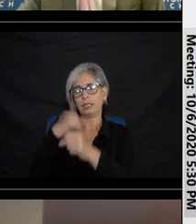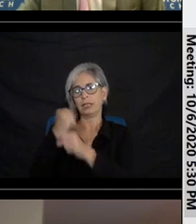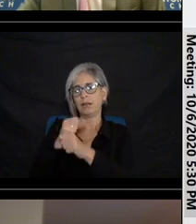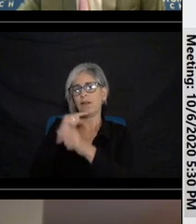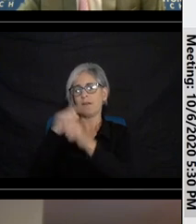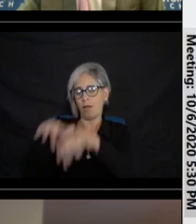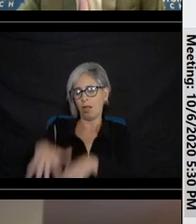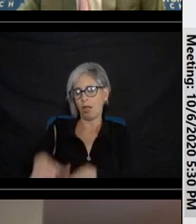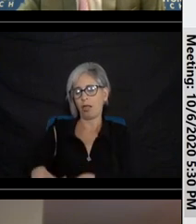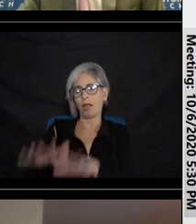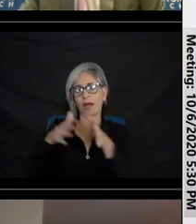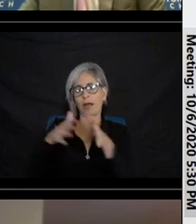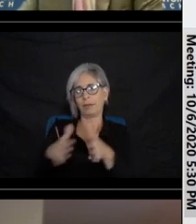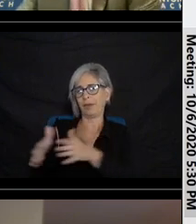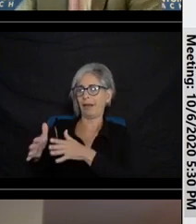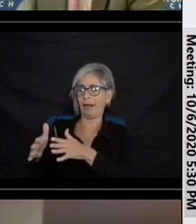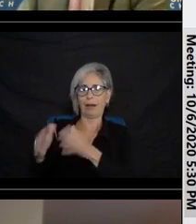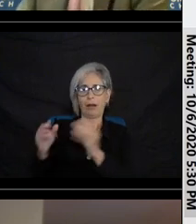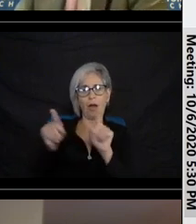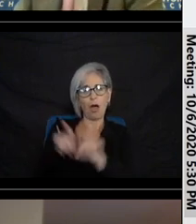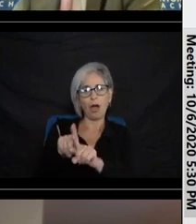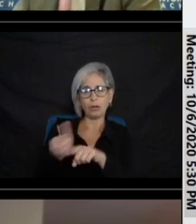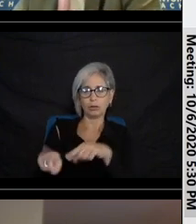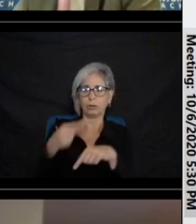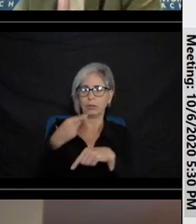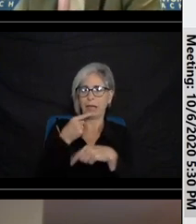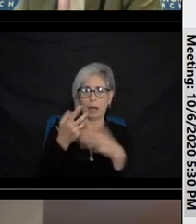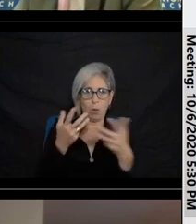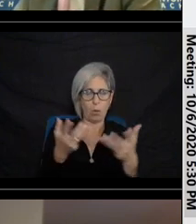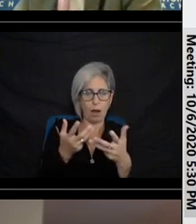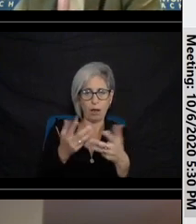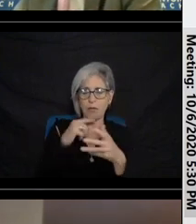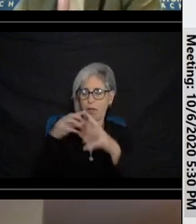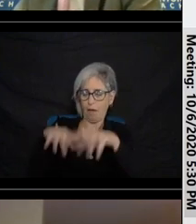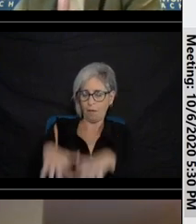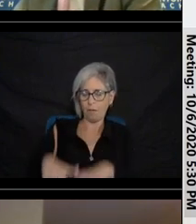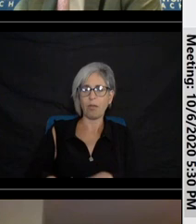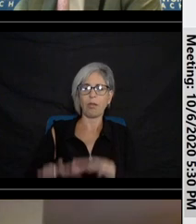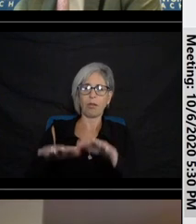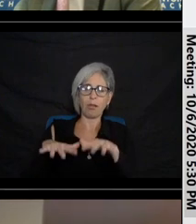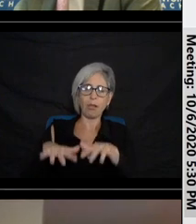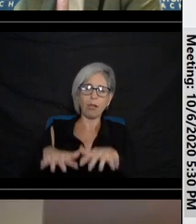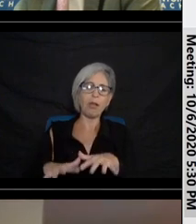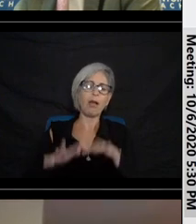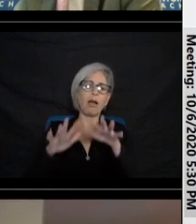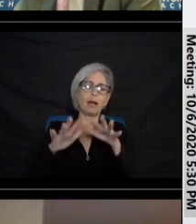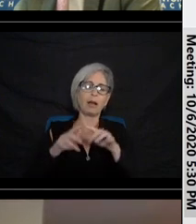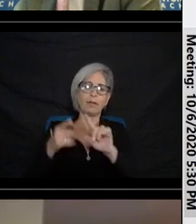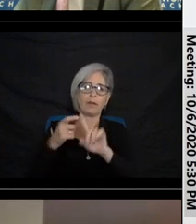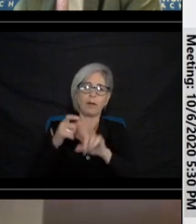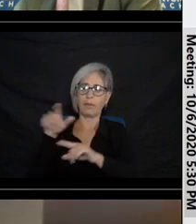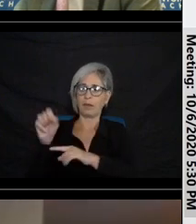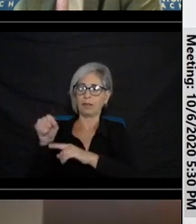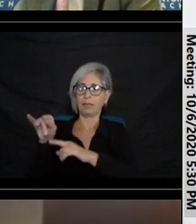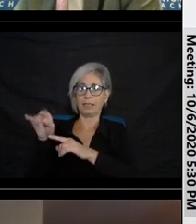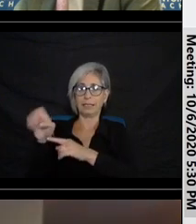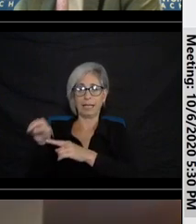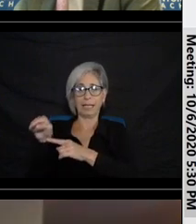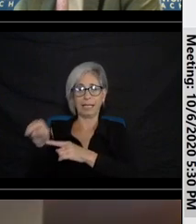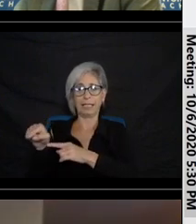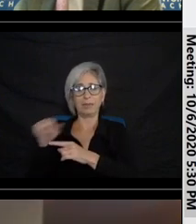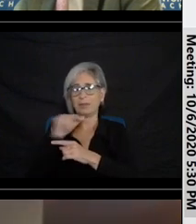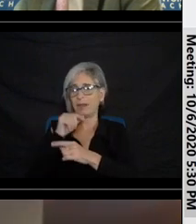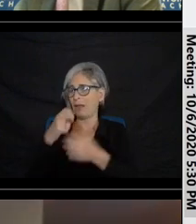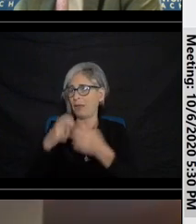They further went on to state that the flooding, the water that came off their site, was not the